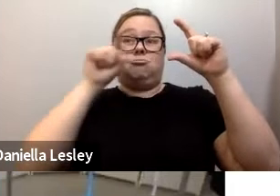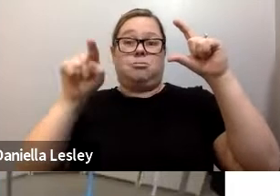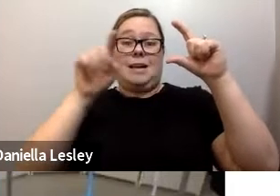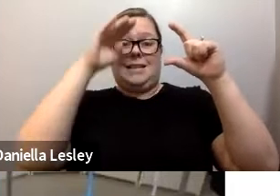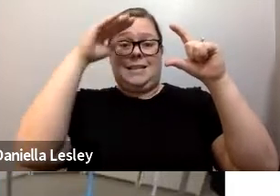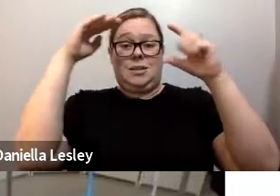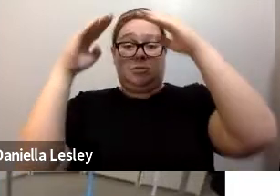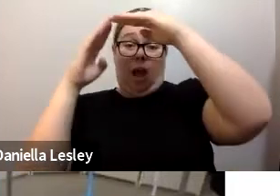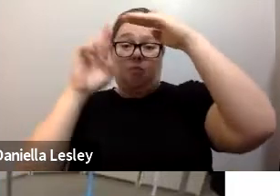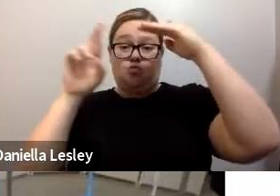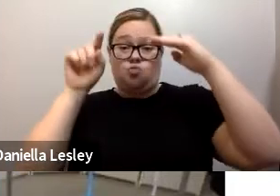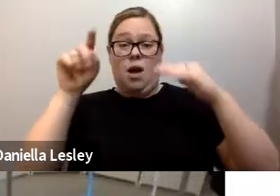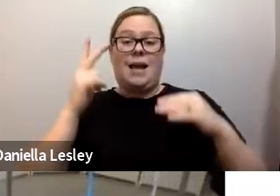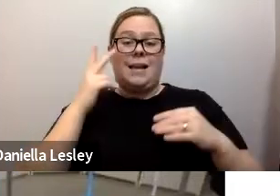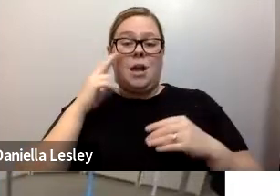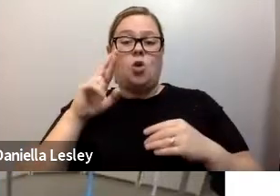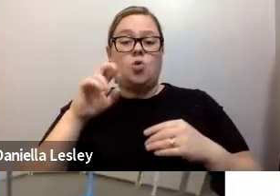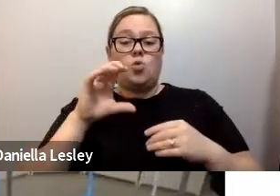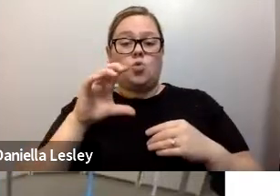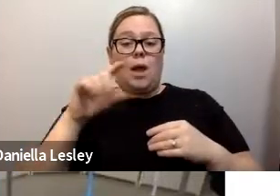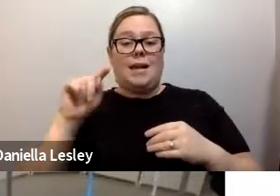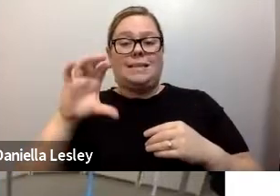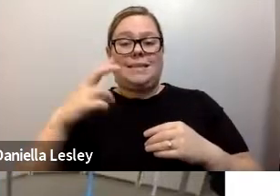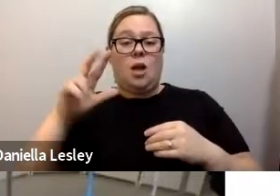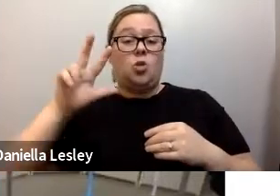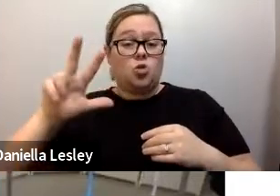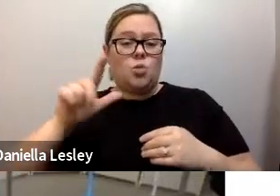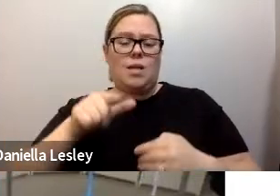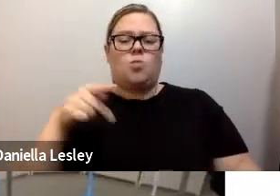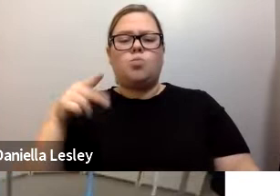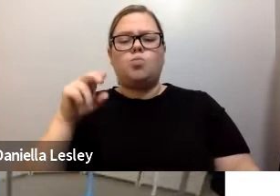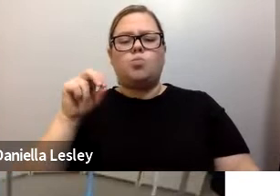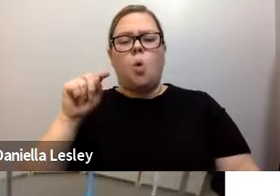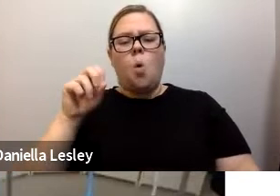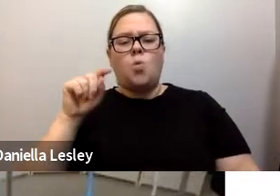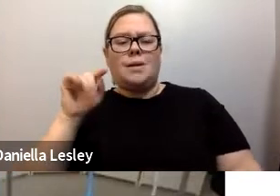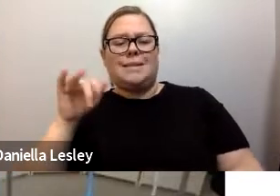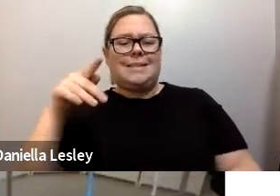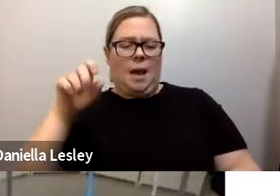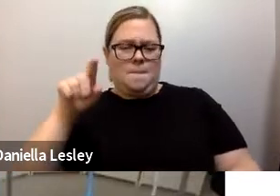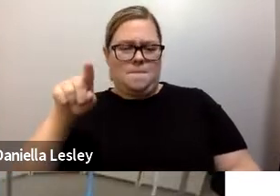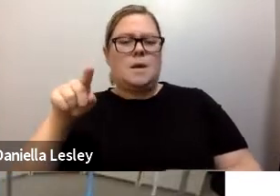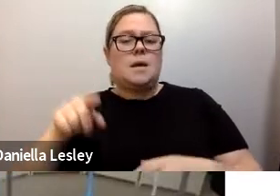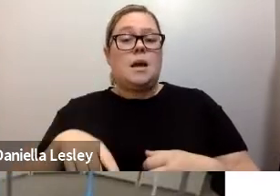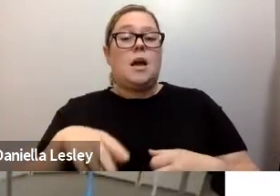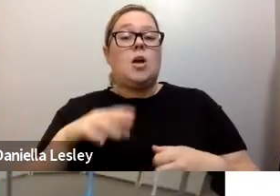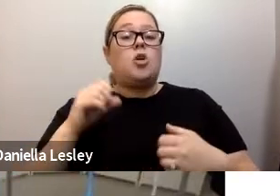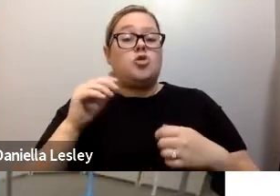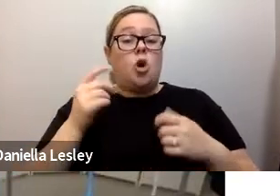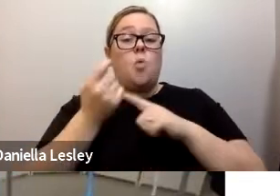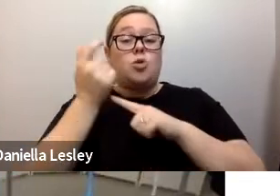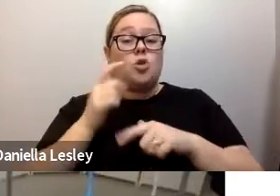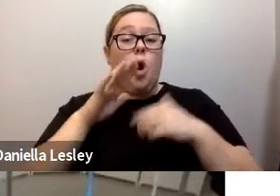ended RERCTech 3, which was the proof of prototype here. And so there we took the guts out of the Wii